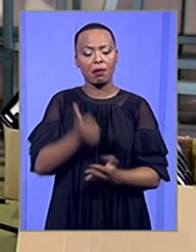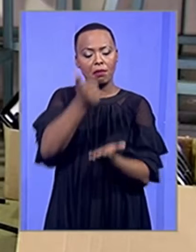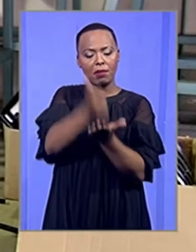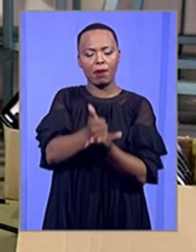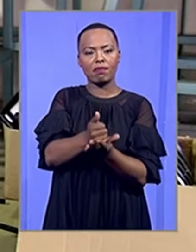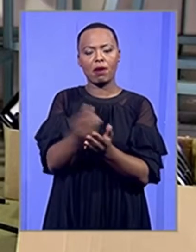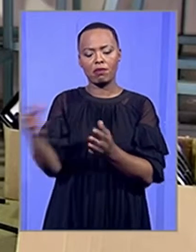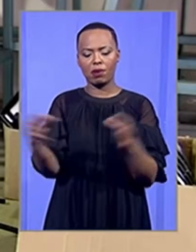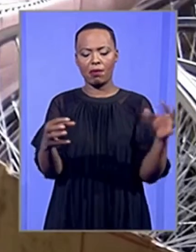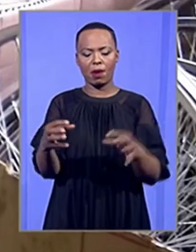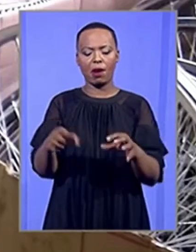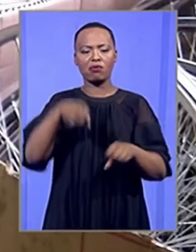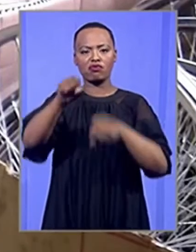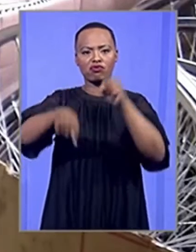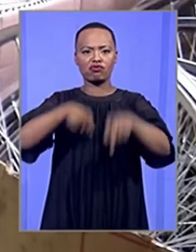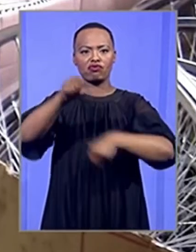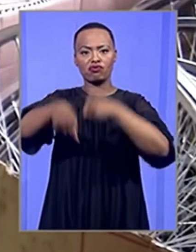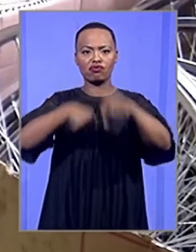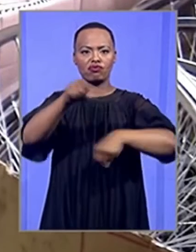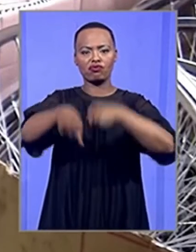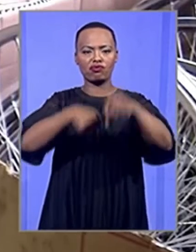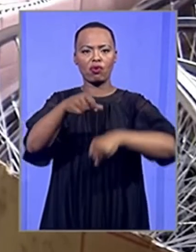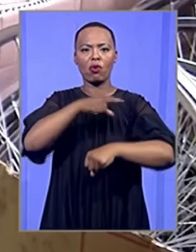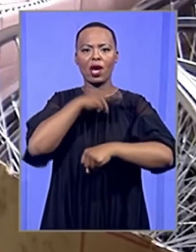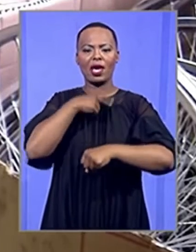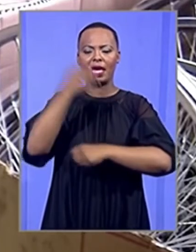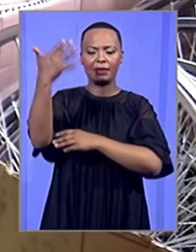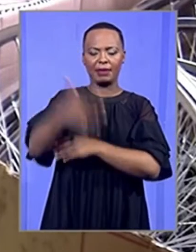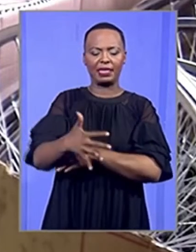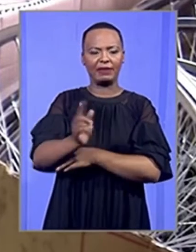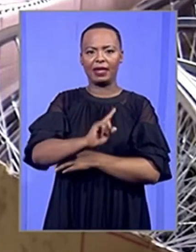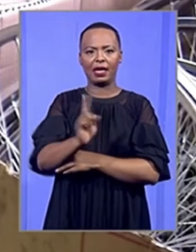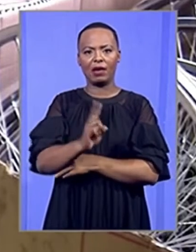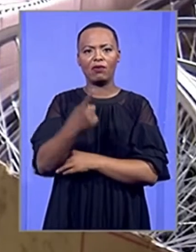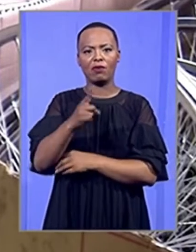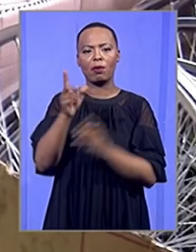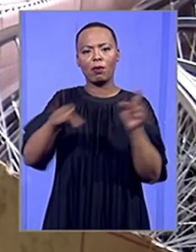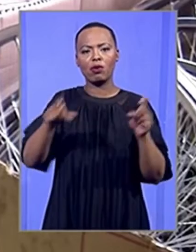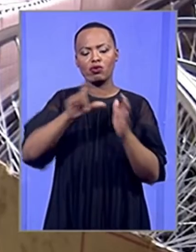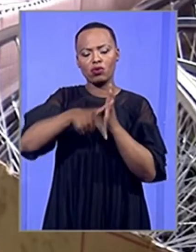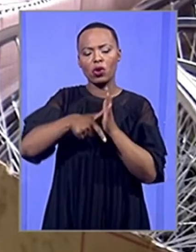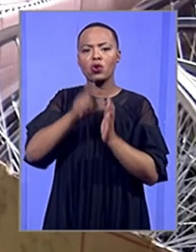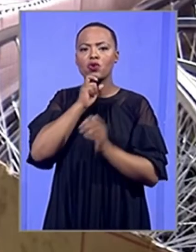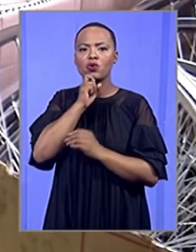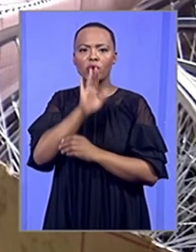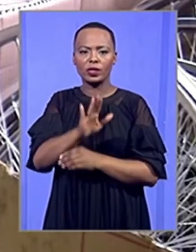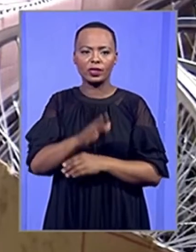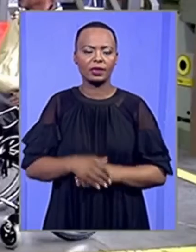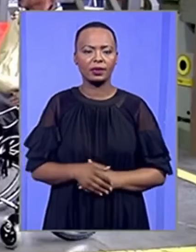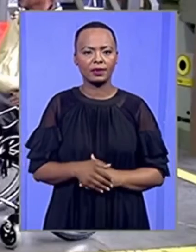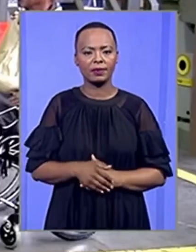tsa baesekele fela gore se seke sa bitsa madi a kwa godimo le gore se baakanyege botlhofo